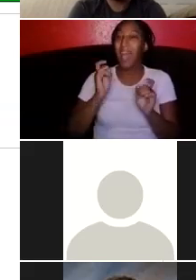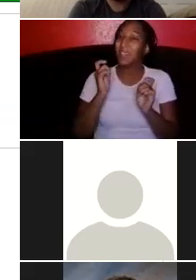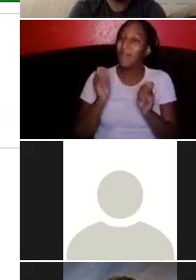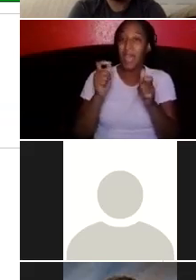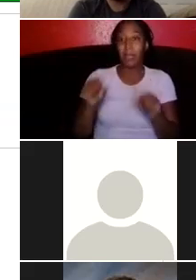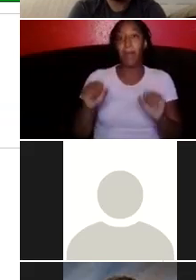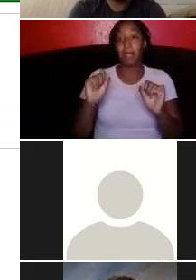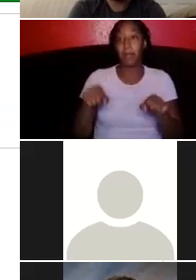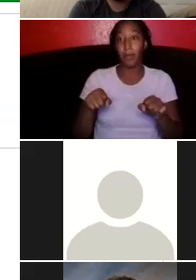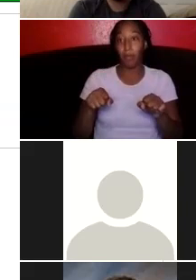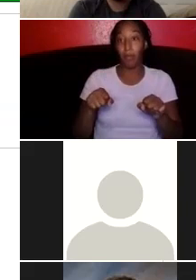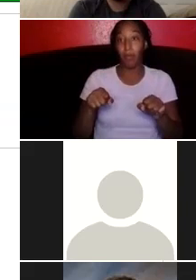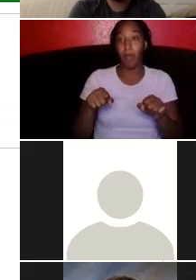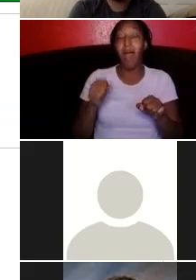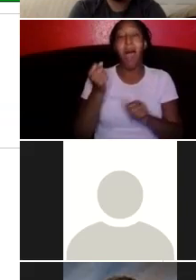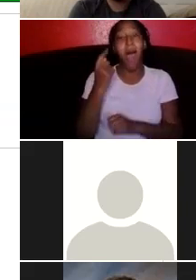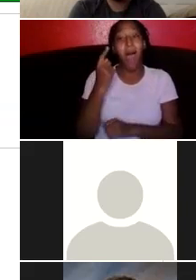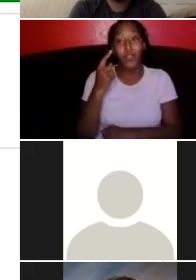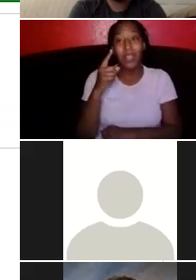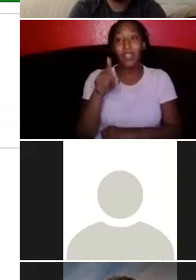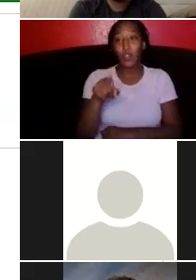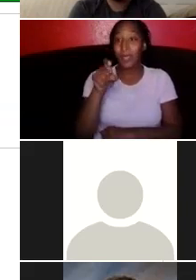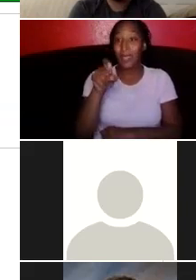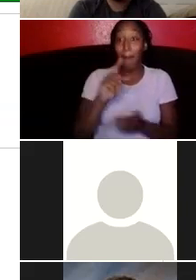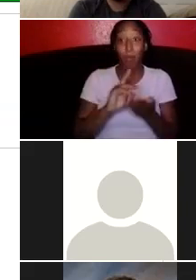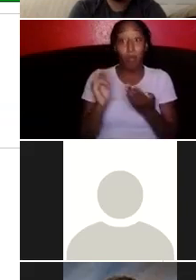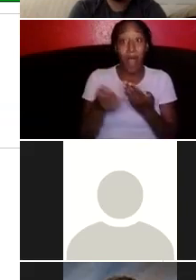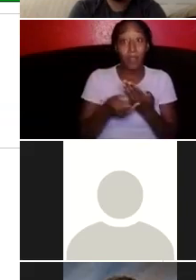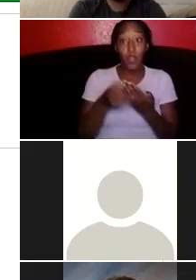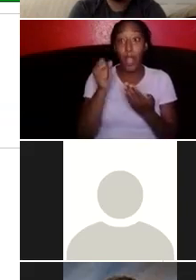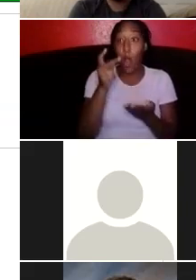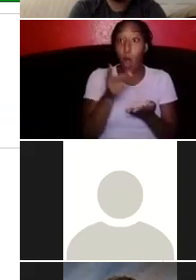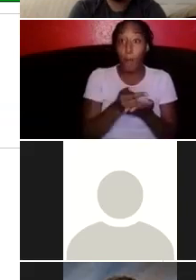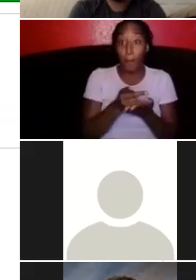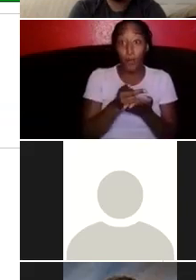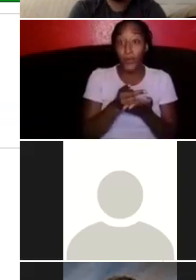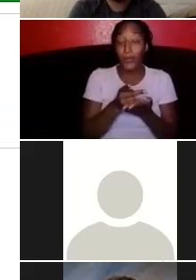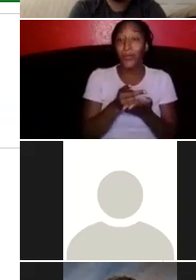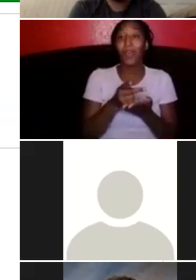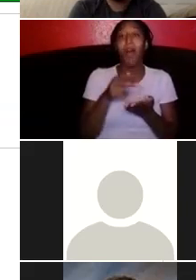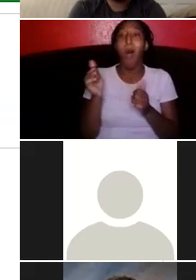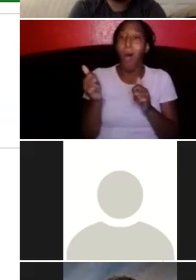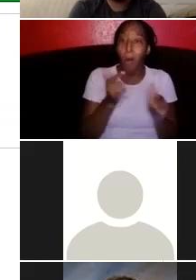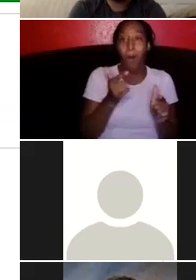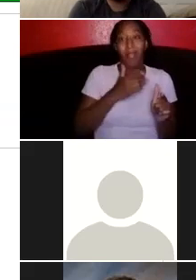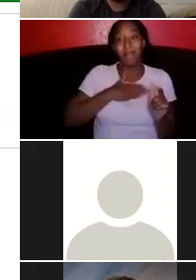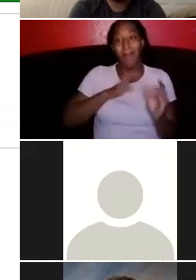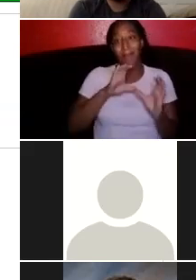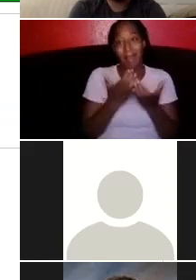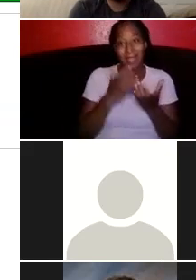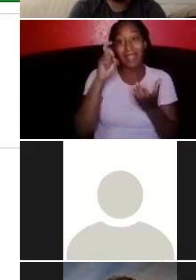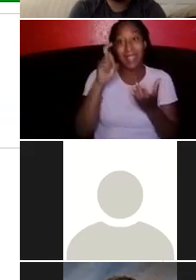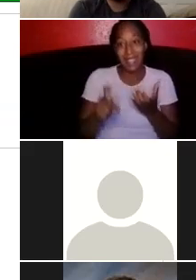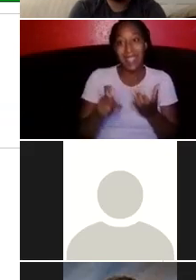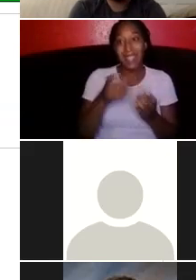since you got to get project articles approved, and not just you, all of my students for all of my classes have to do it by this Saturday. So